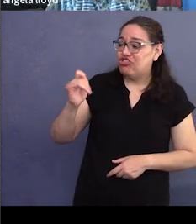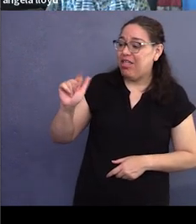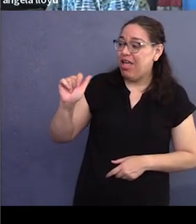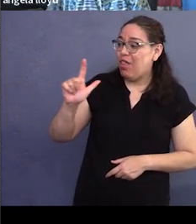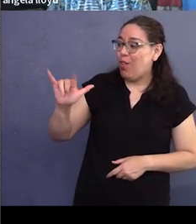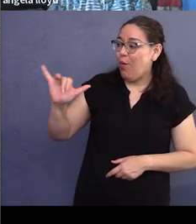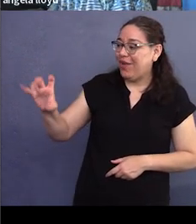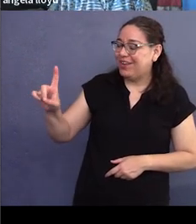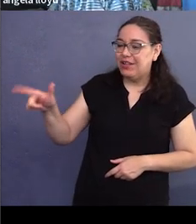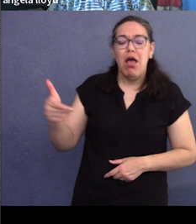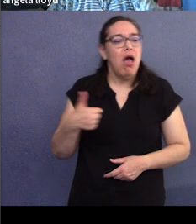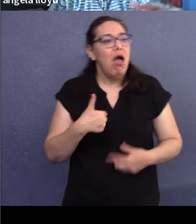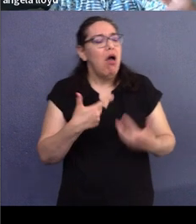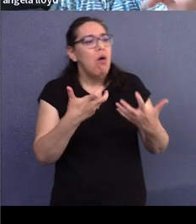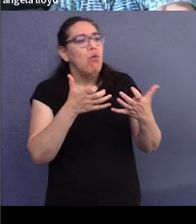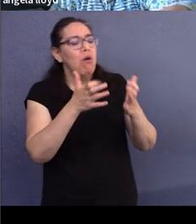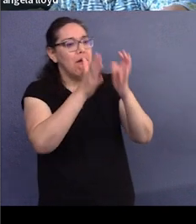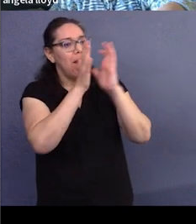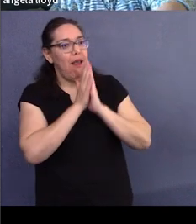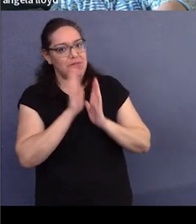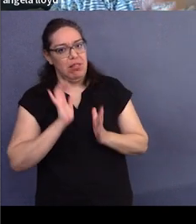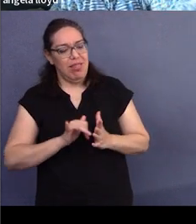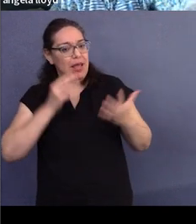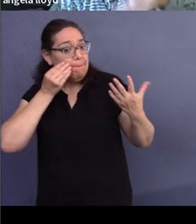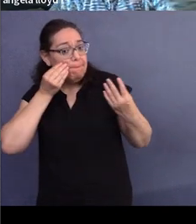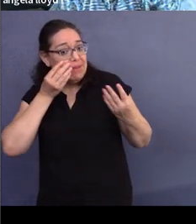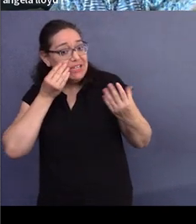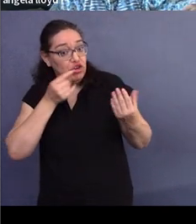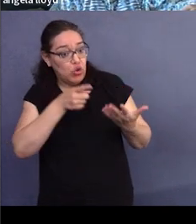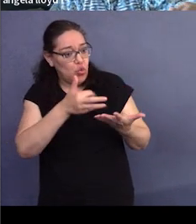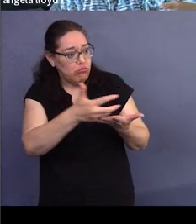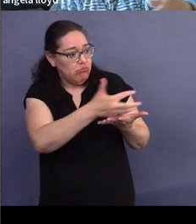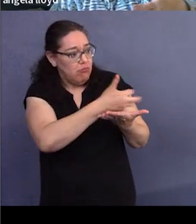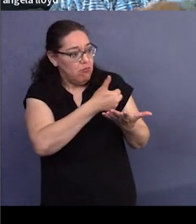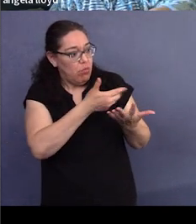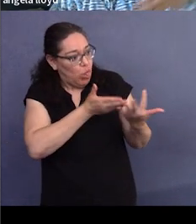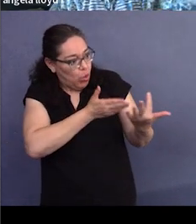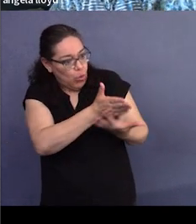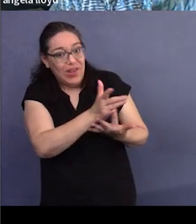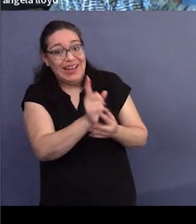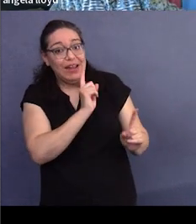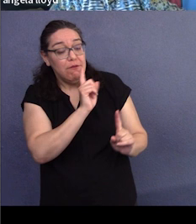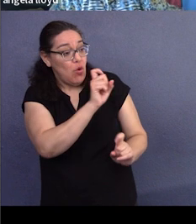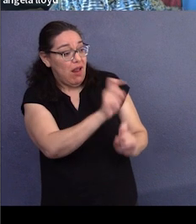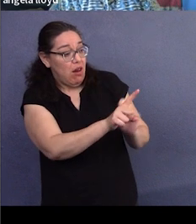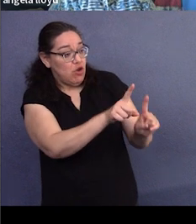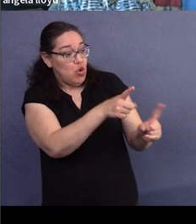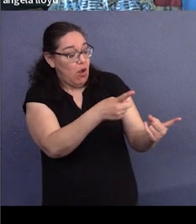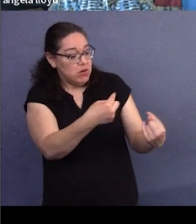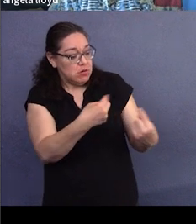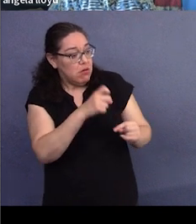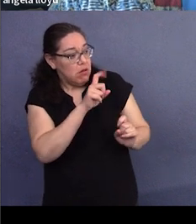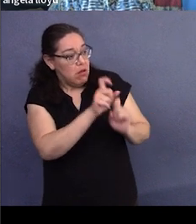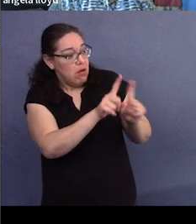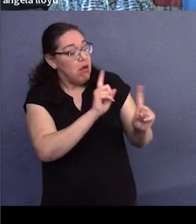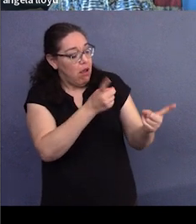asking, the material that you gather from the interview, will that become part of a